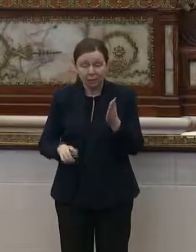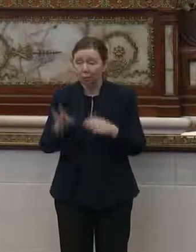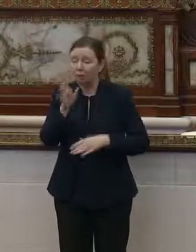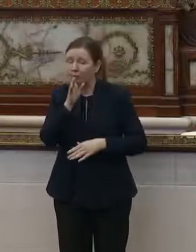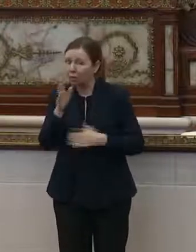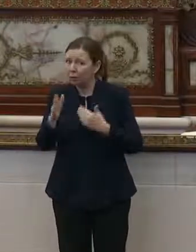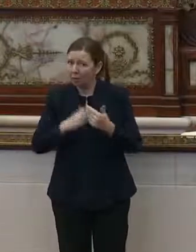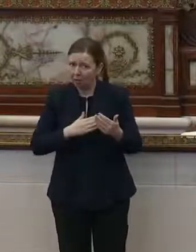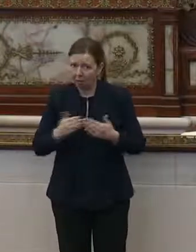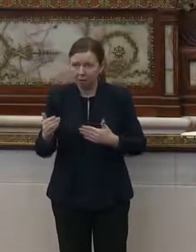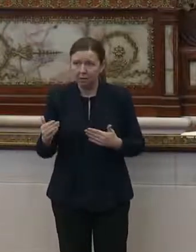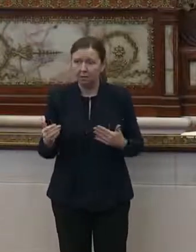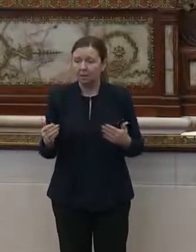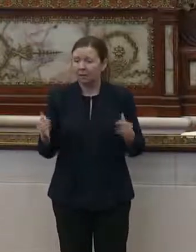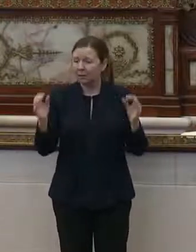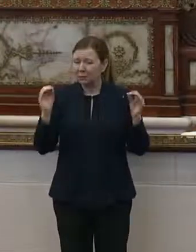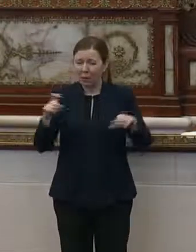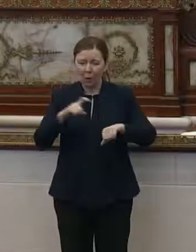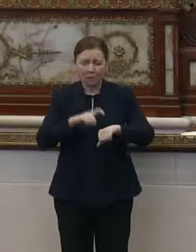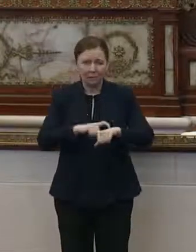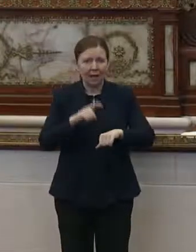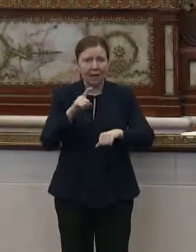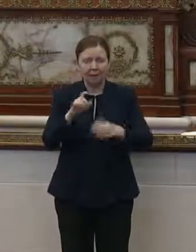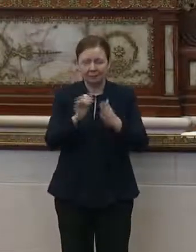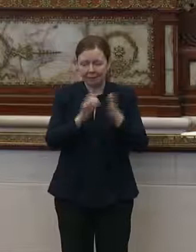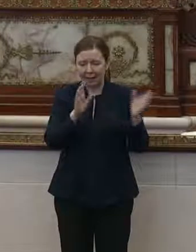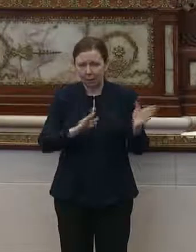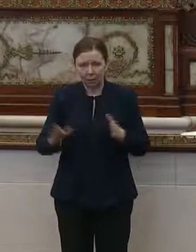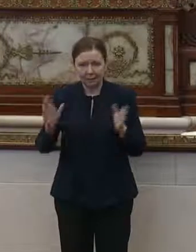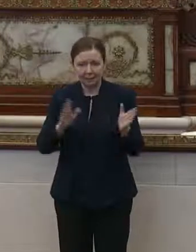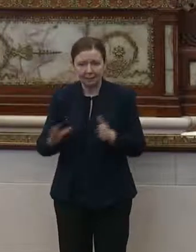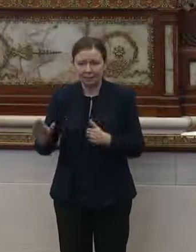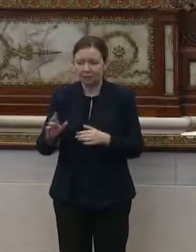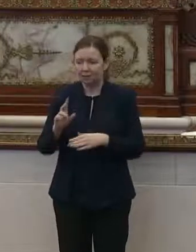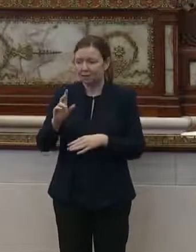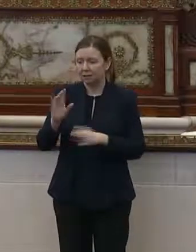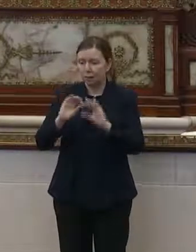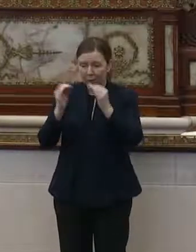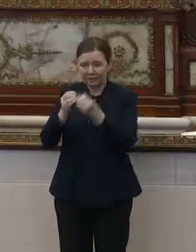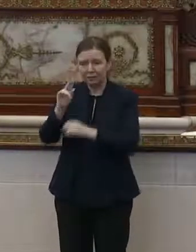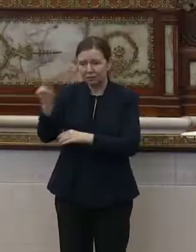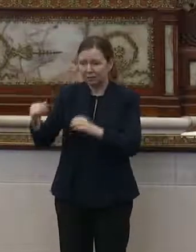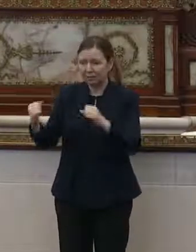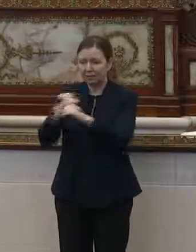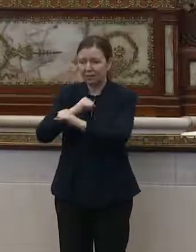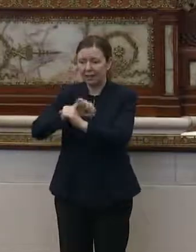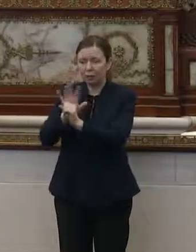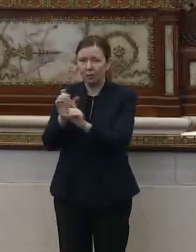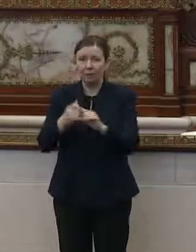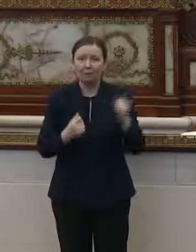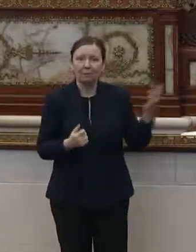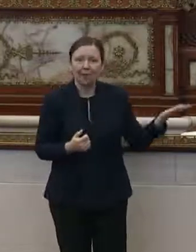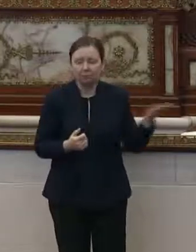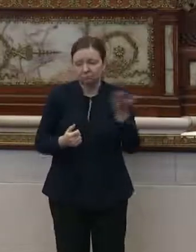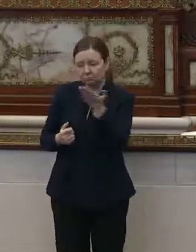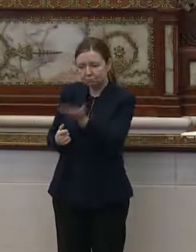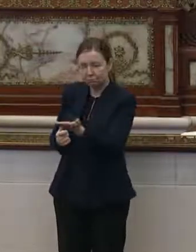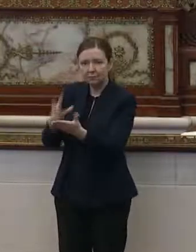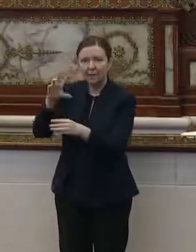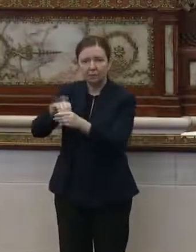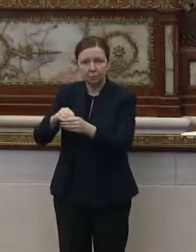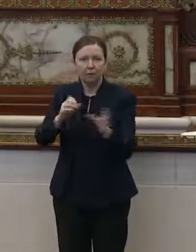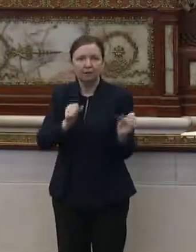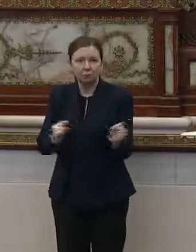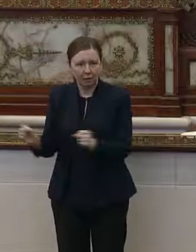verbal, at no time did the organization Philly Fighting COVID come from them as part of the city